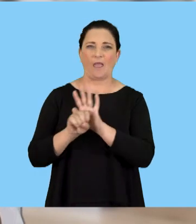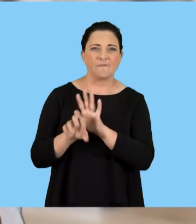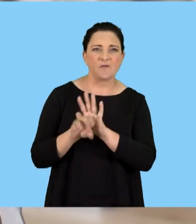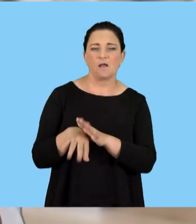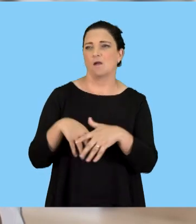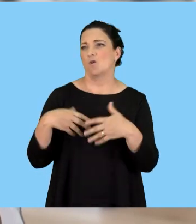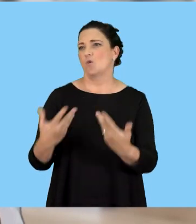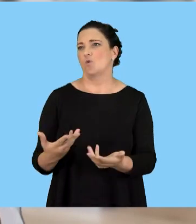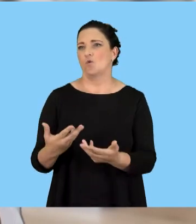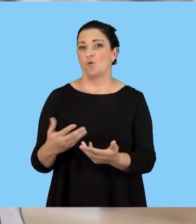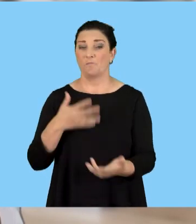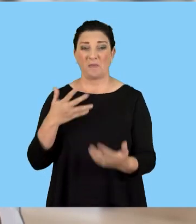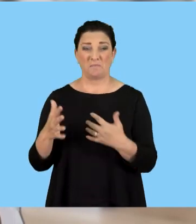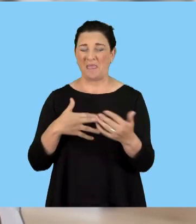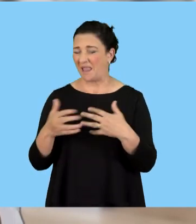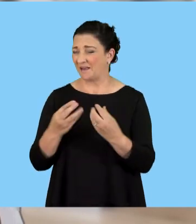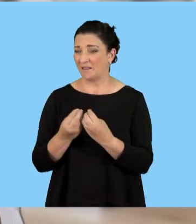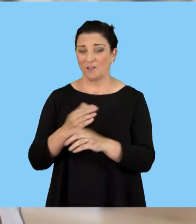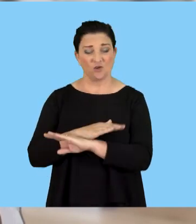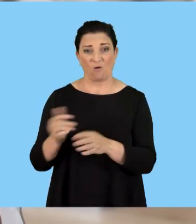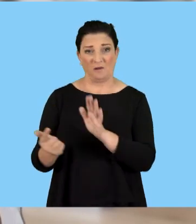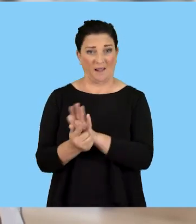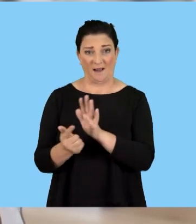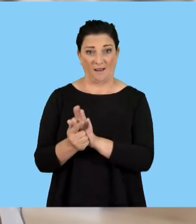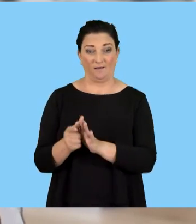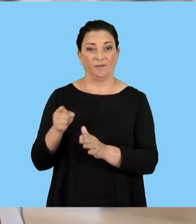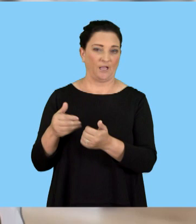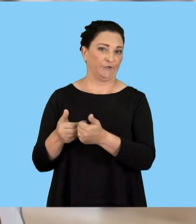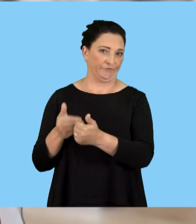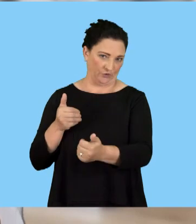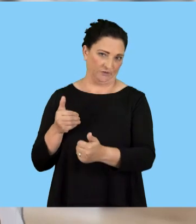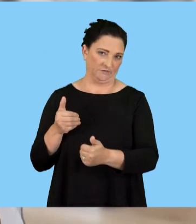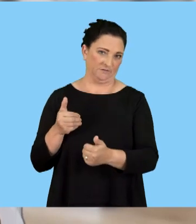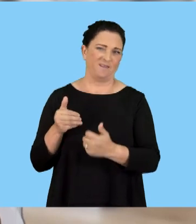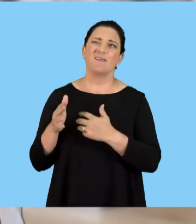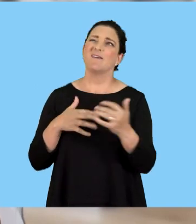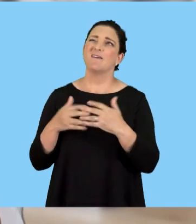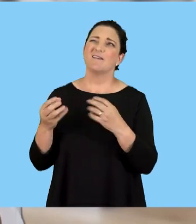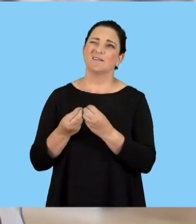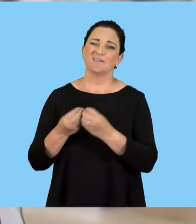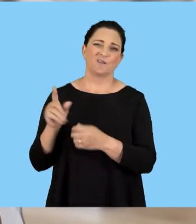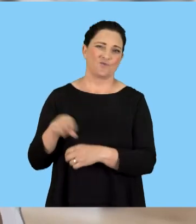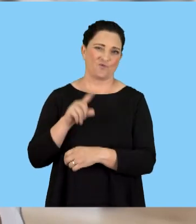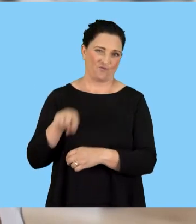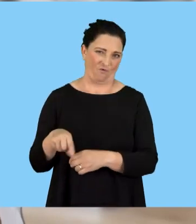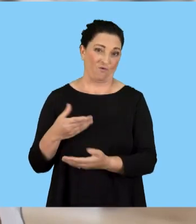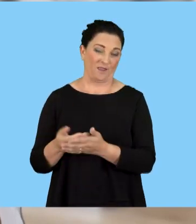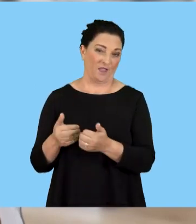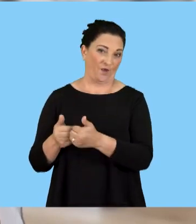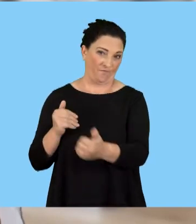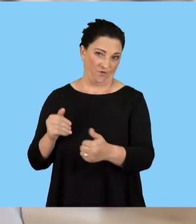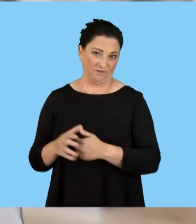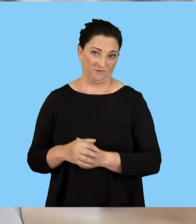advertising, all those are considered to be illegal. So they should make sure that they avoid any illegal